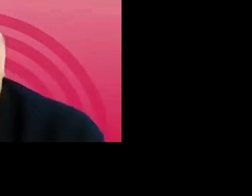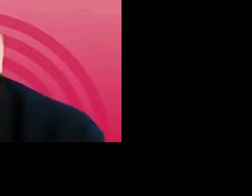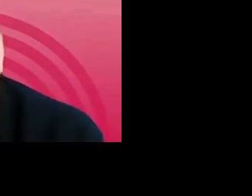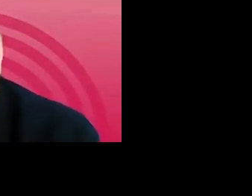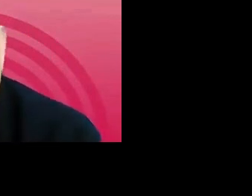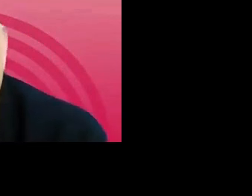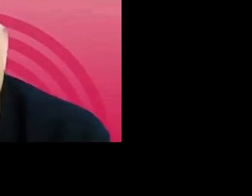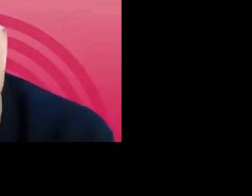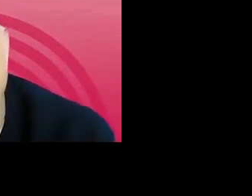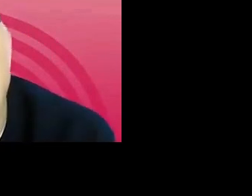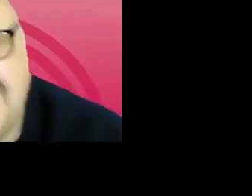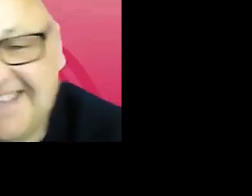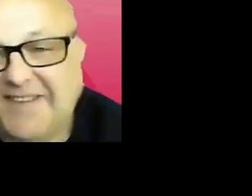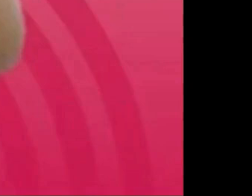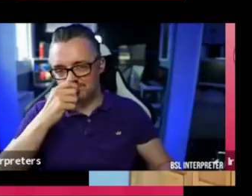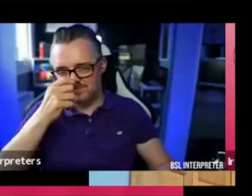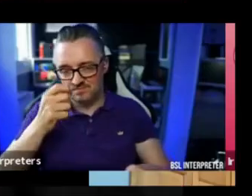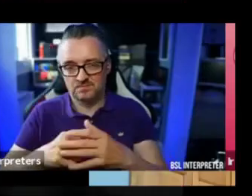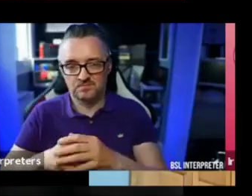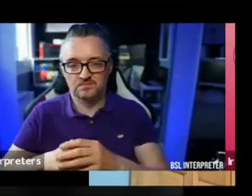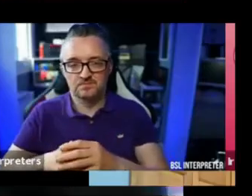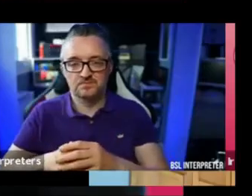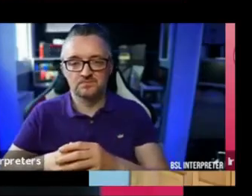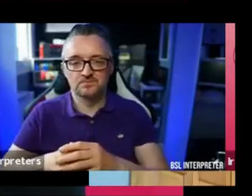you and so proud of today. Well,